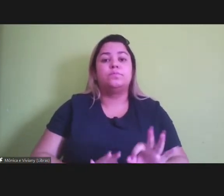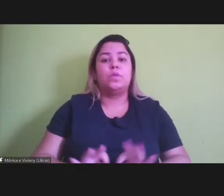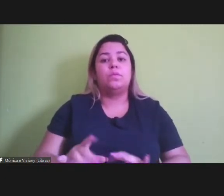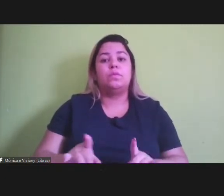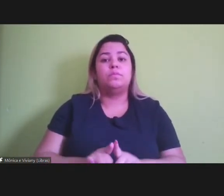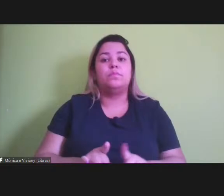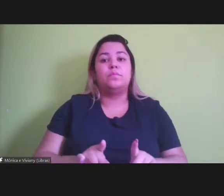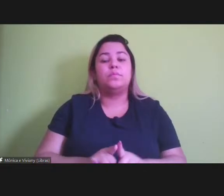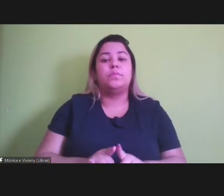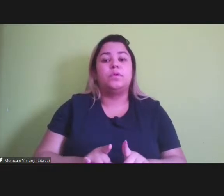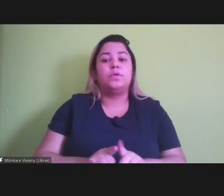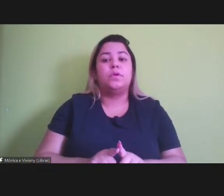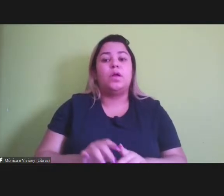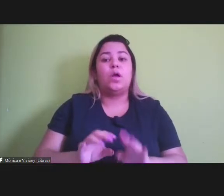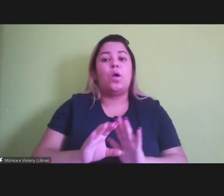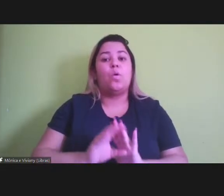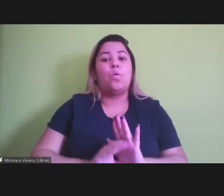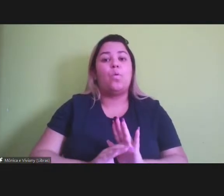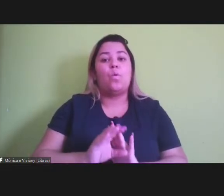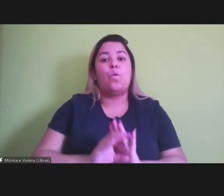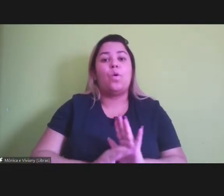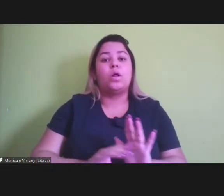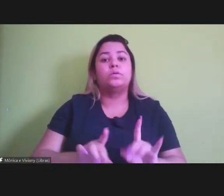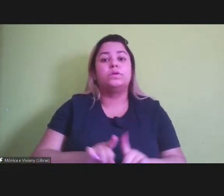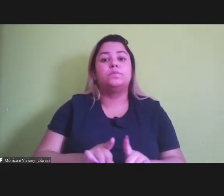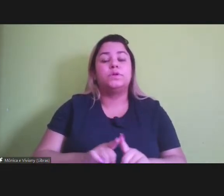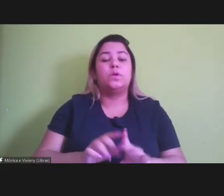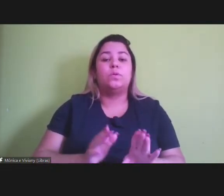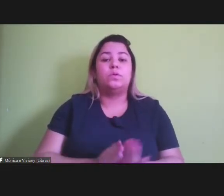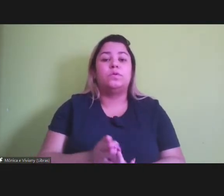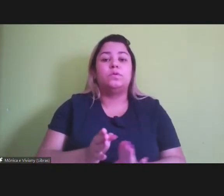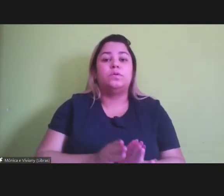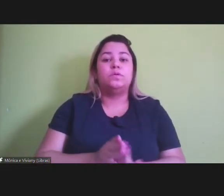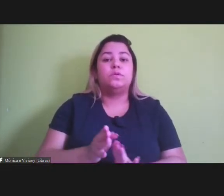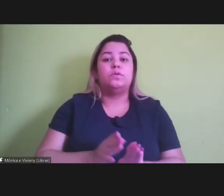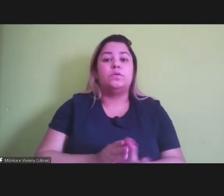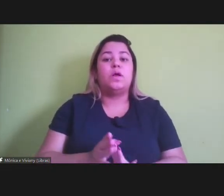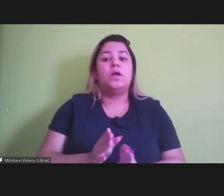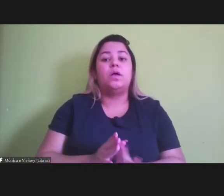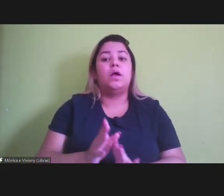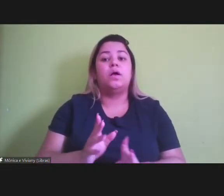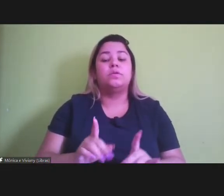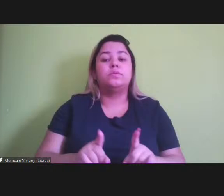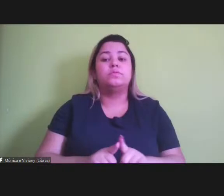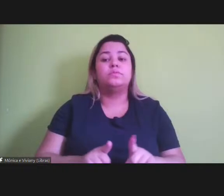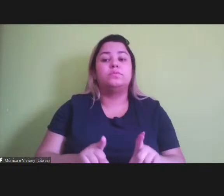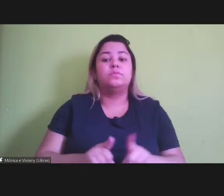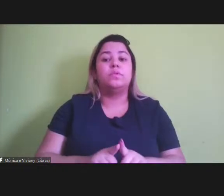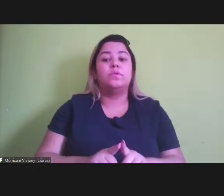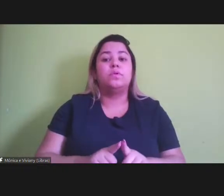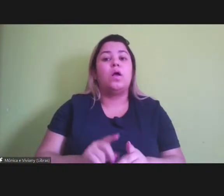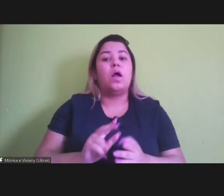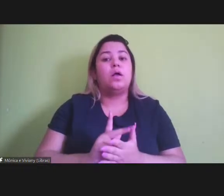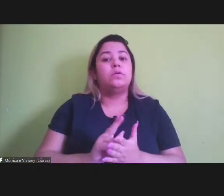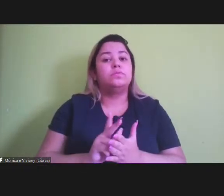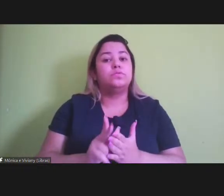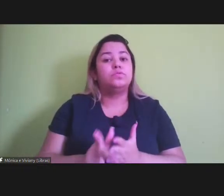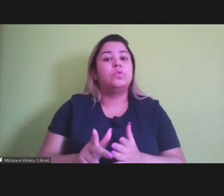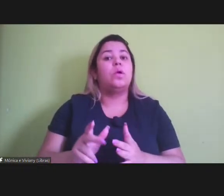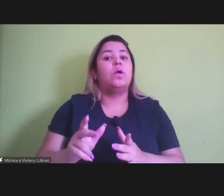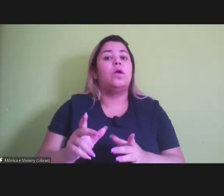From the organization of curriculums and learning practices oriented by the acceptance of a